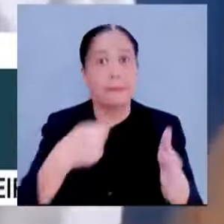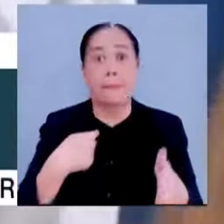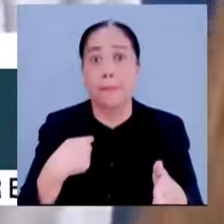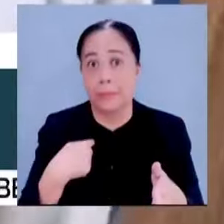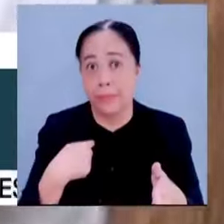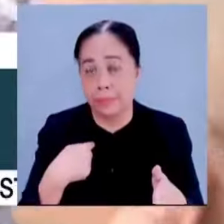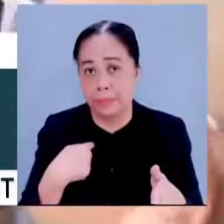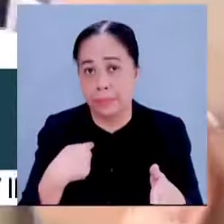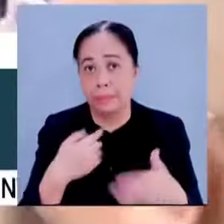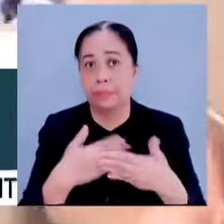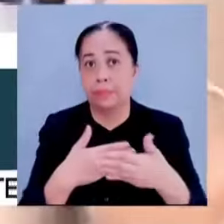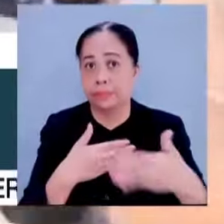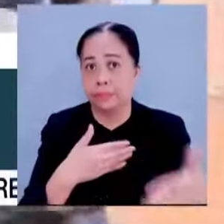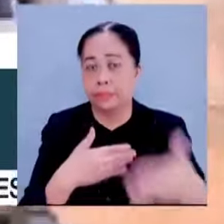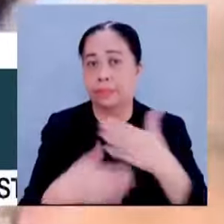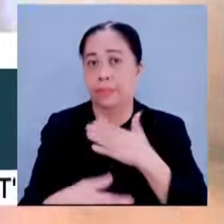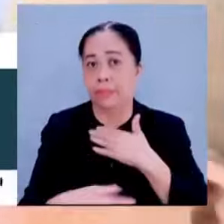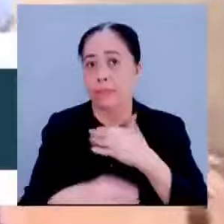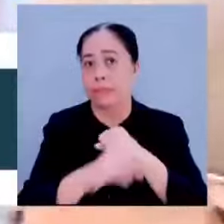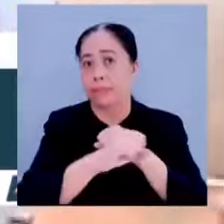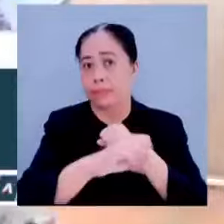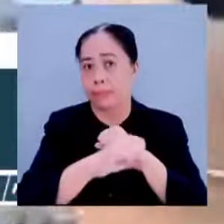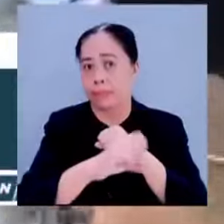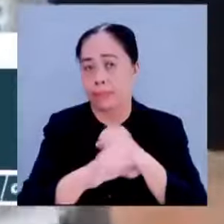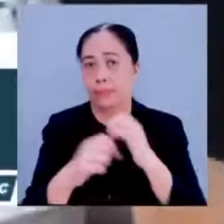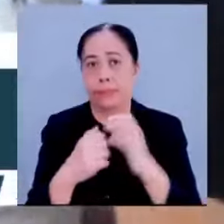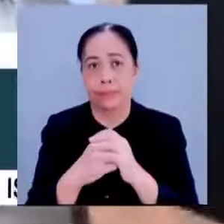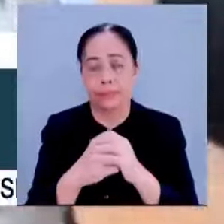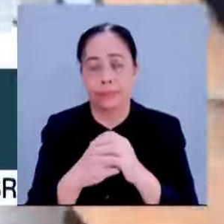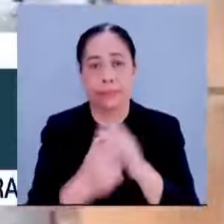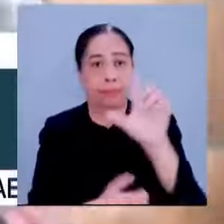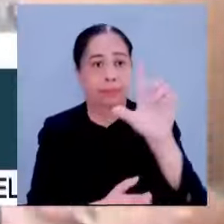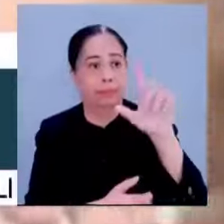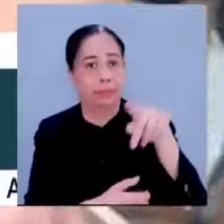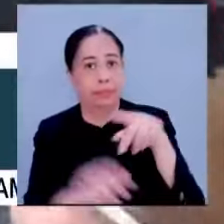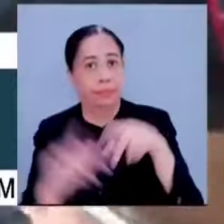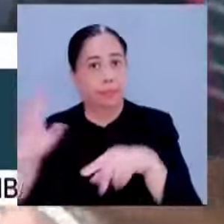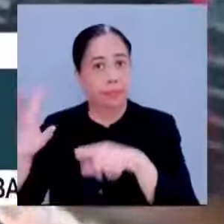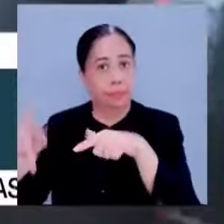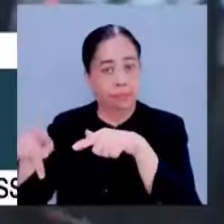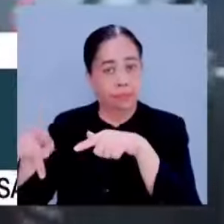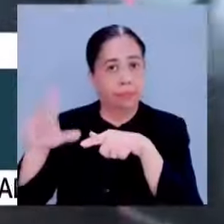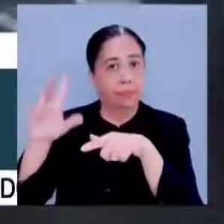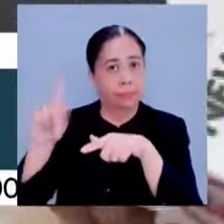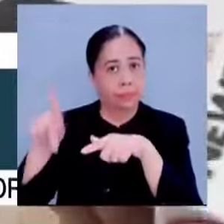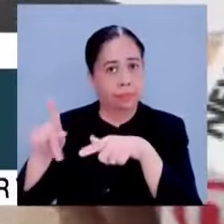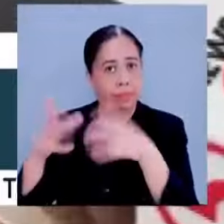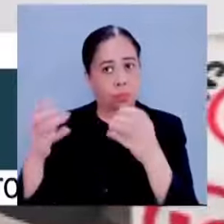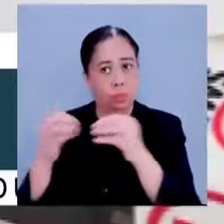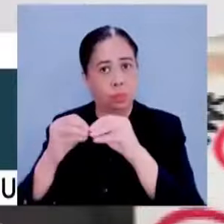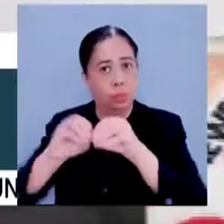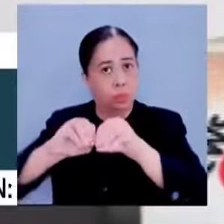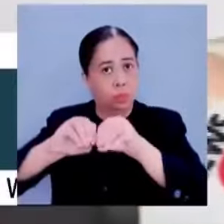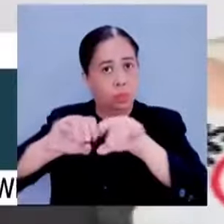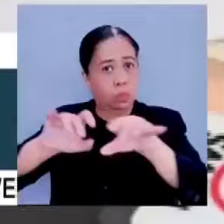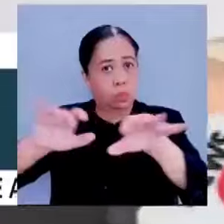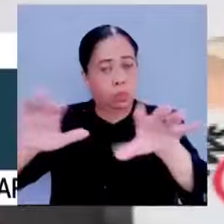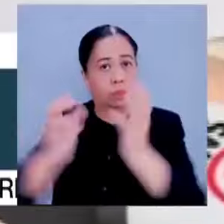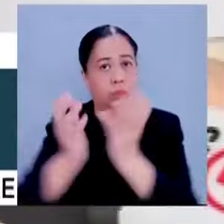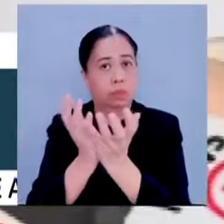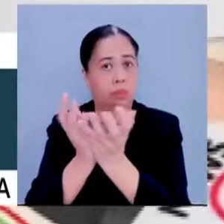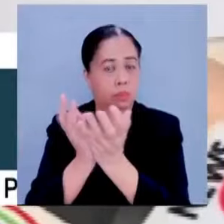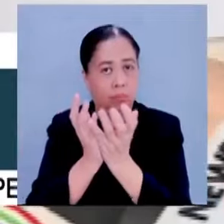pursue further my advocacies. And we, the LP would want to reach more to the